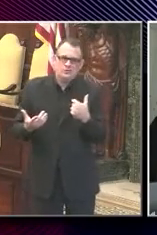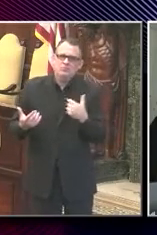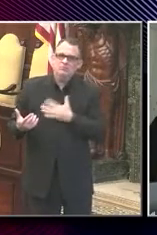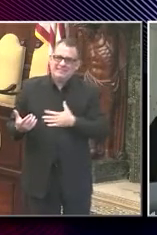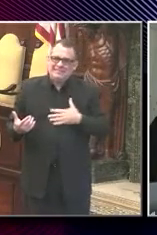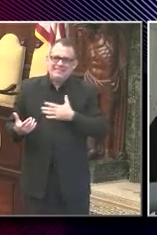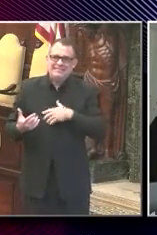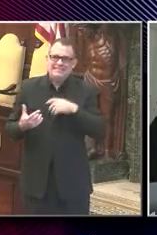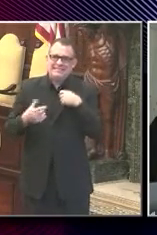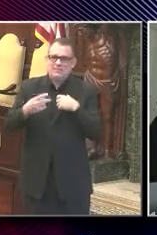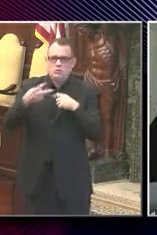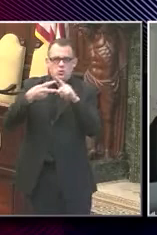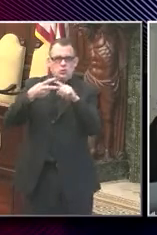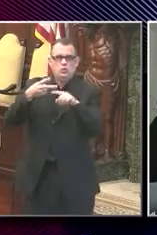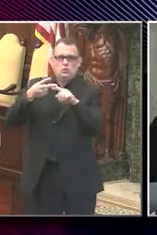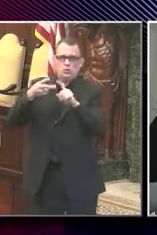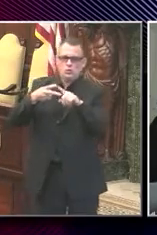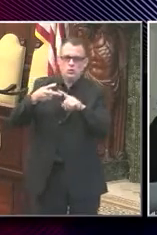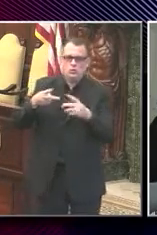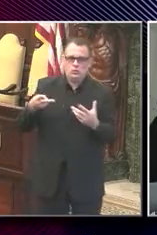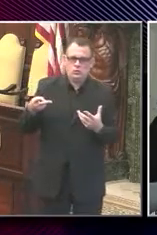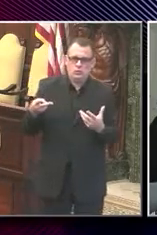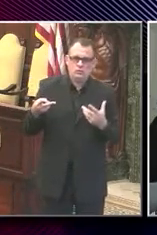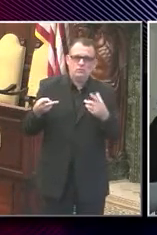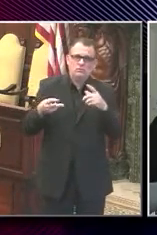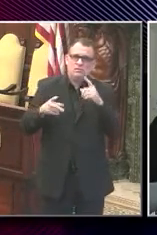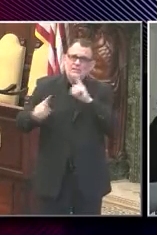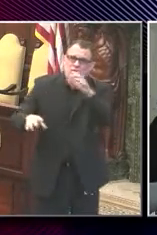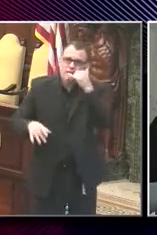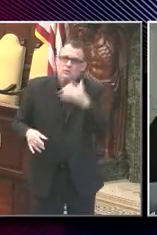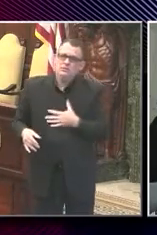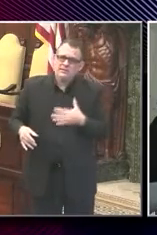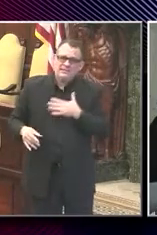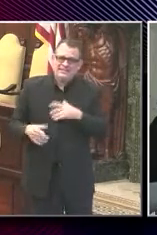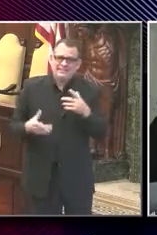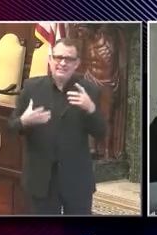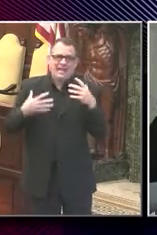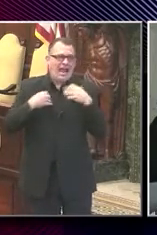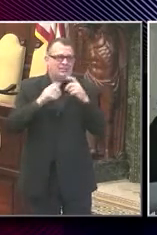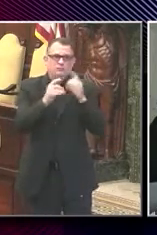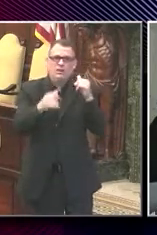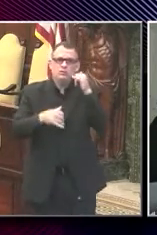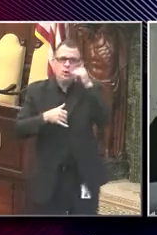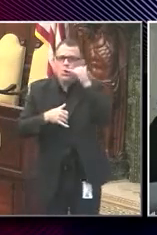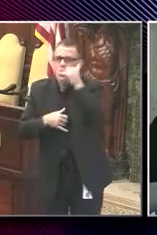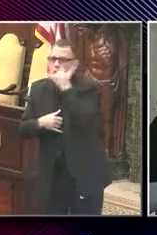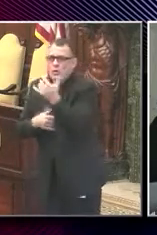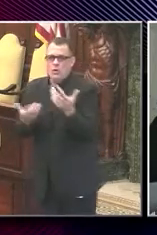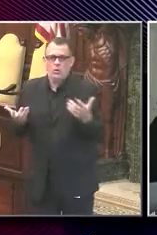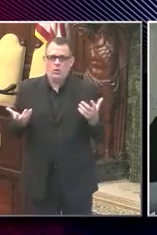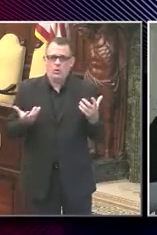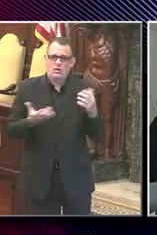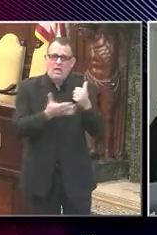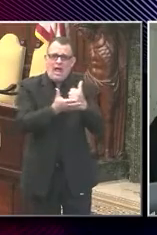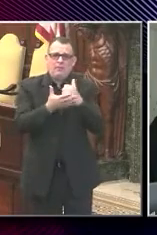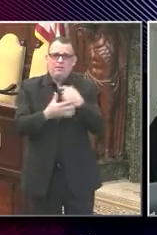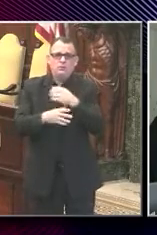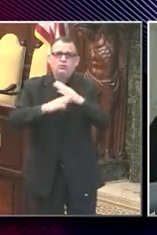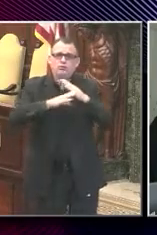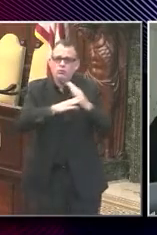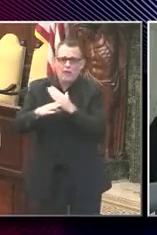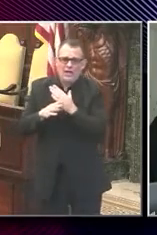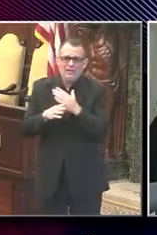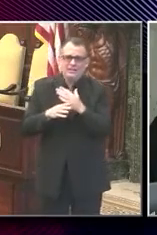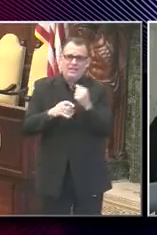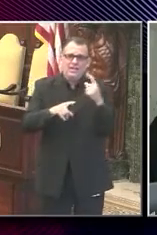virus. First is to simply answer the phone when the health department calls. The second is to help us protect others by providing the information that